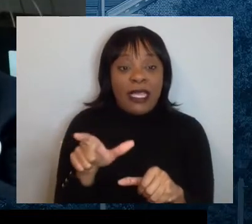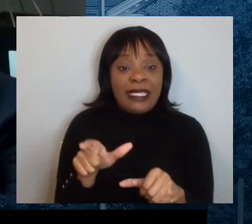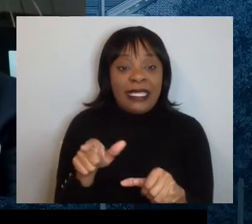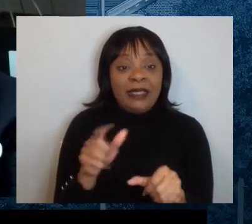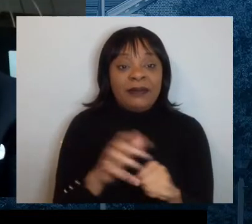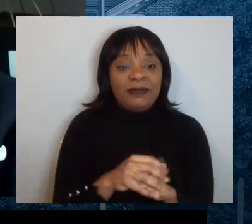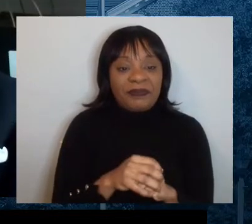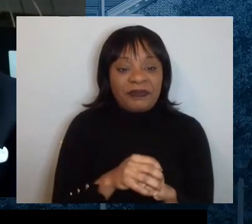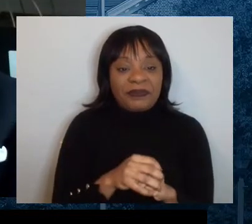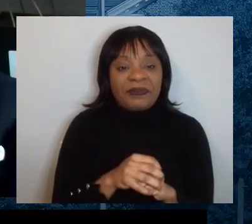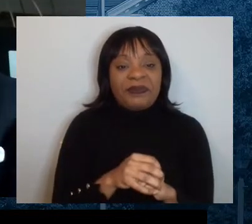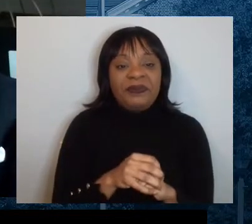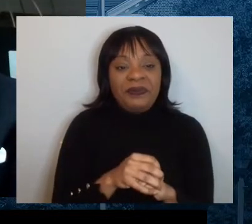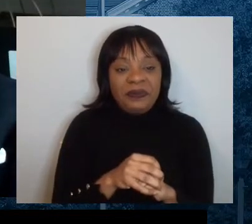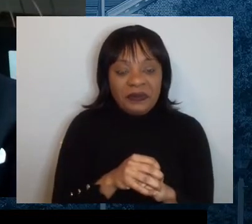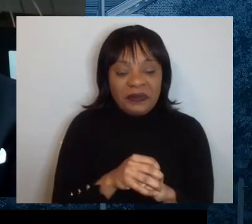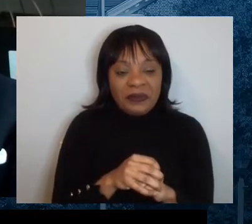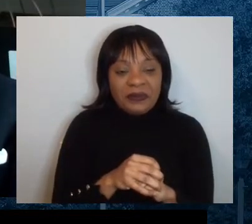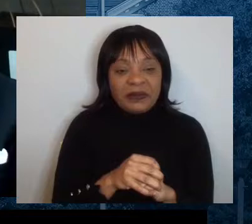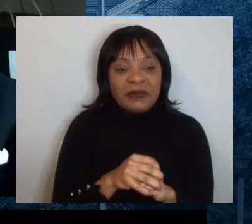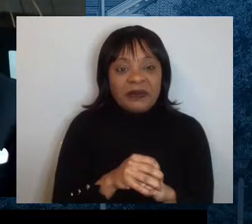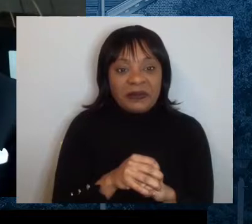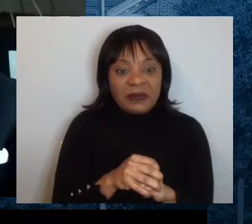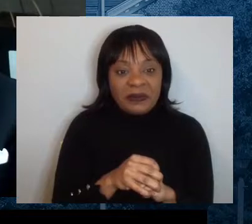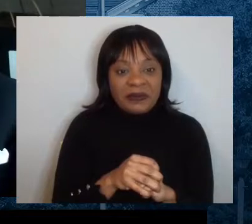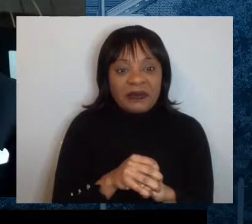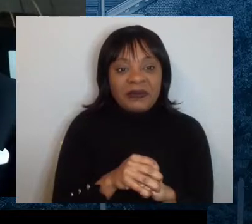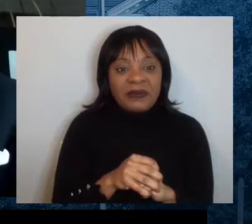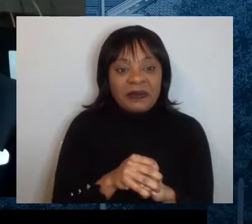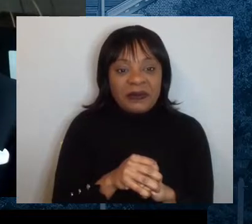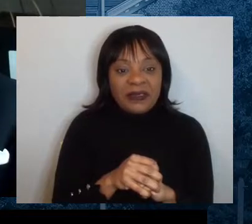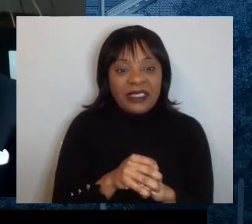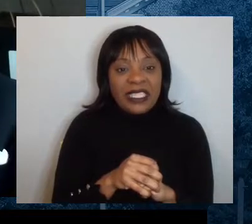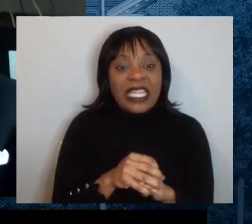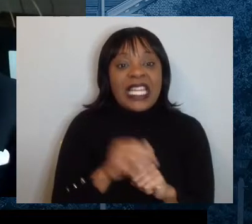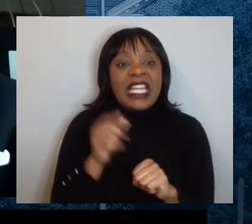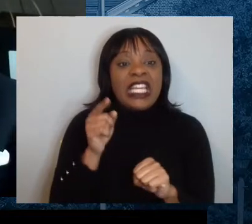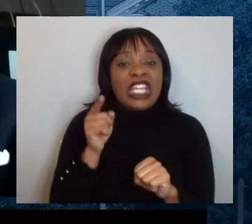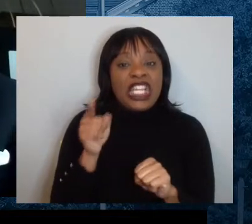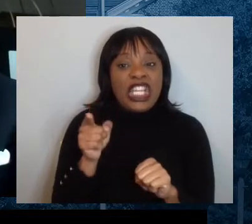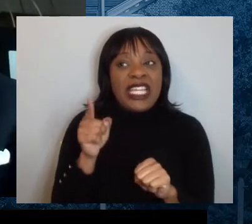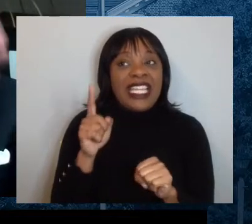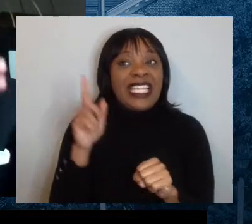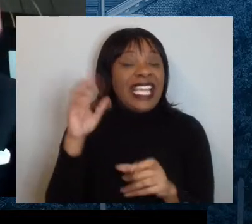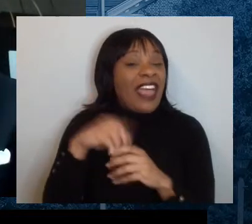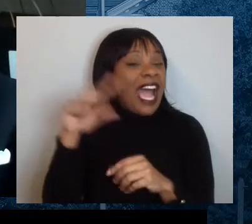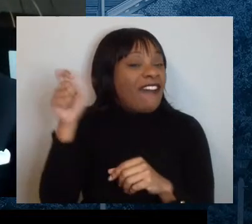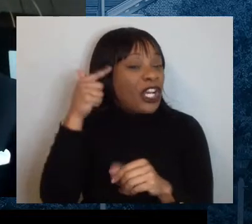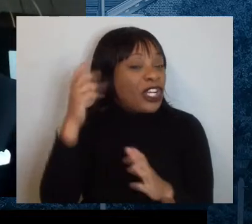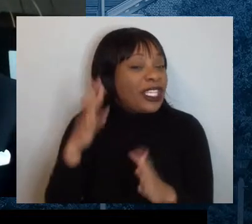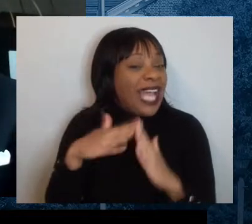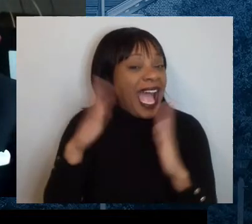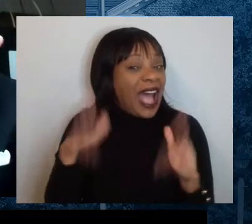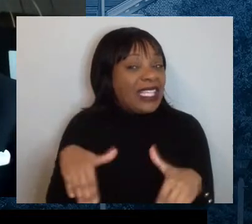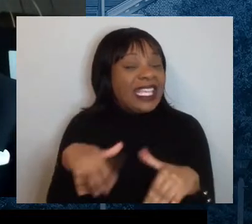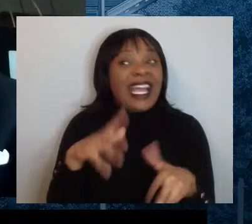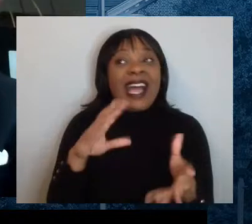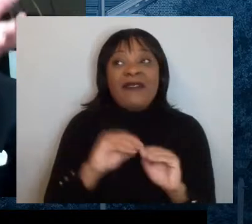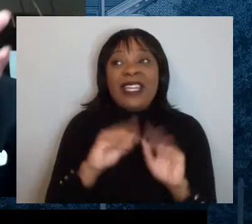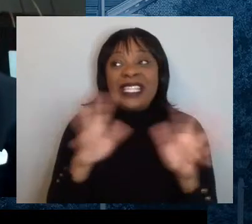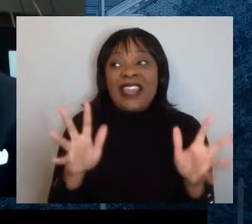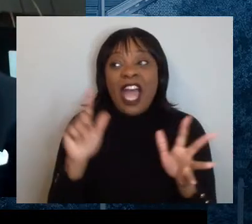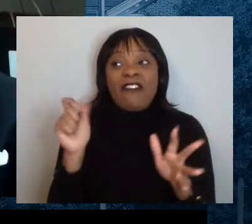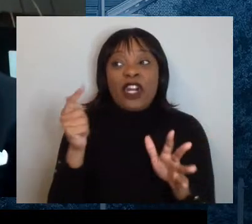And number 2, Governor Crawford, this used to be a governor's house. Obviously, when governors did better than when they do today, but this